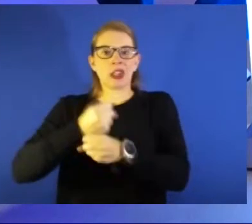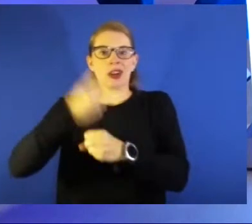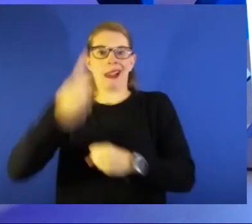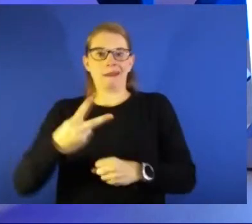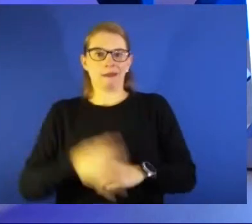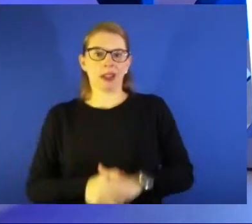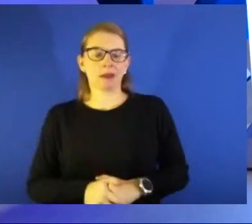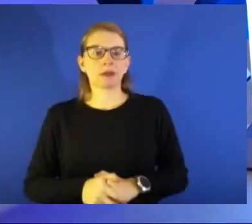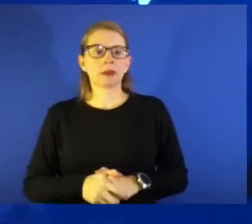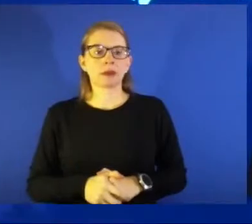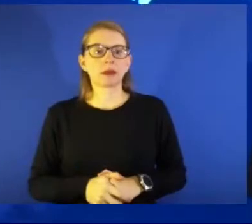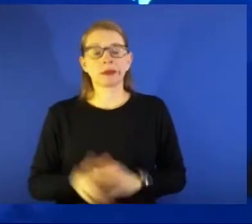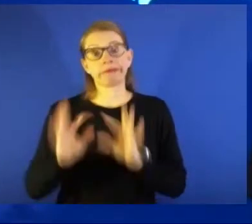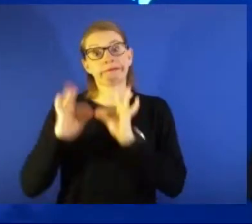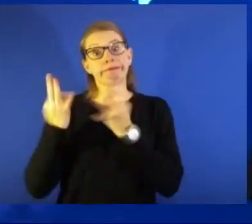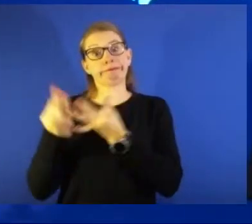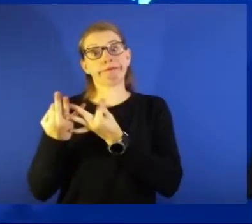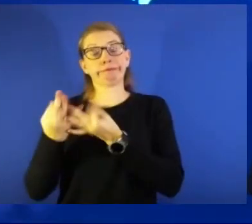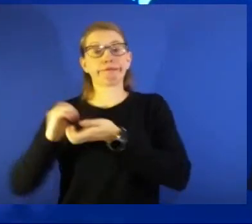It's a family, it's a camaraderie,